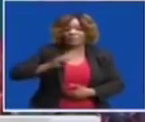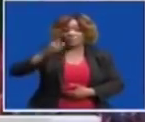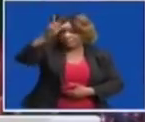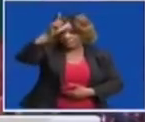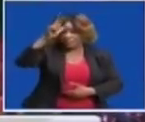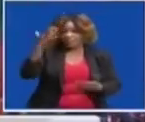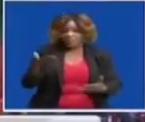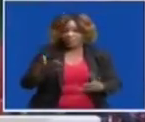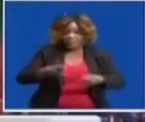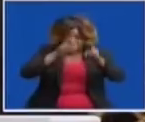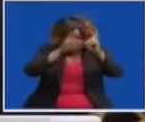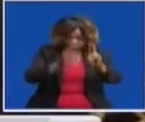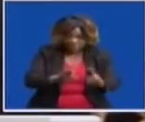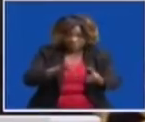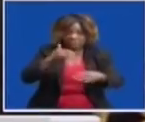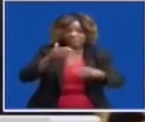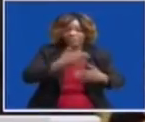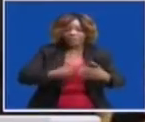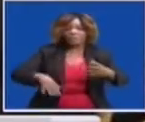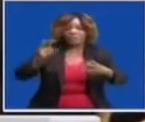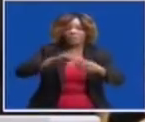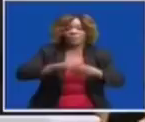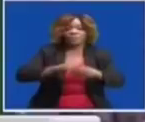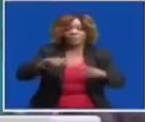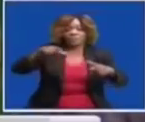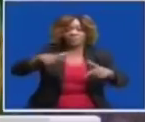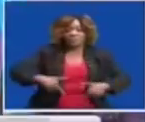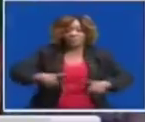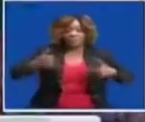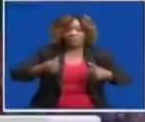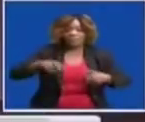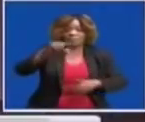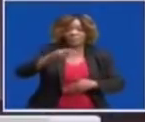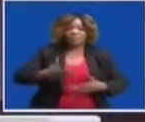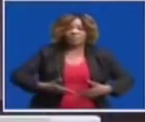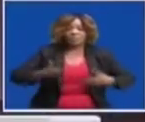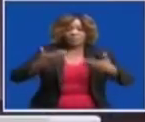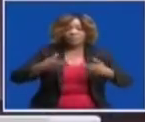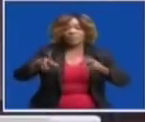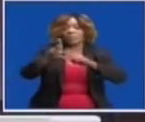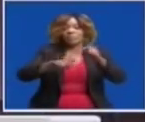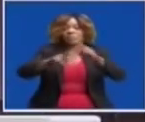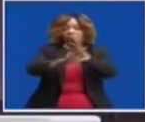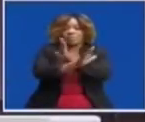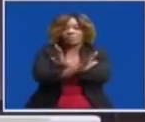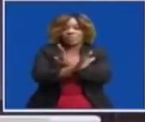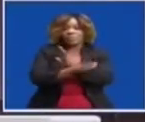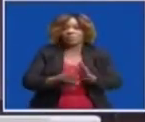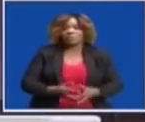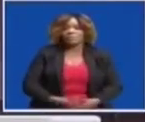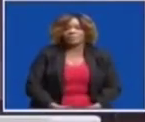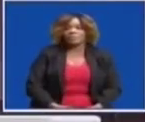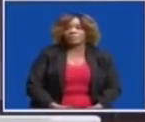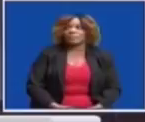been honored for her commitment to improving the quality of life of the Zambian people. And I want you to know that I have